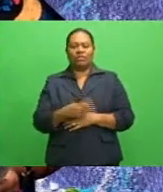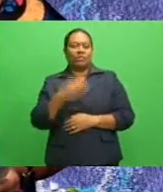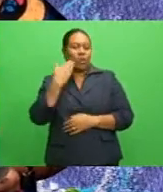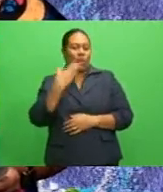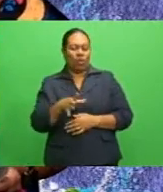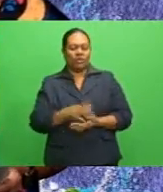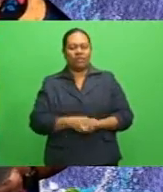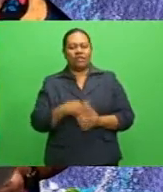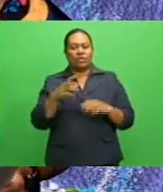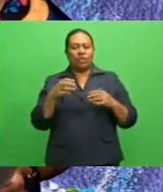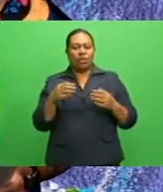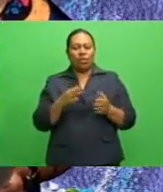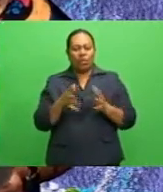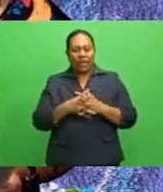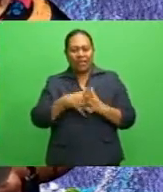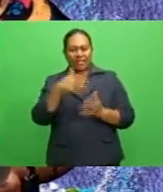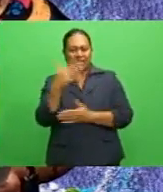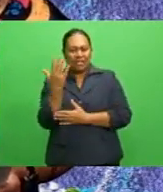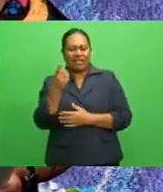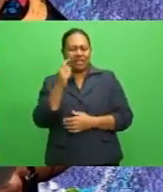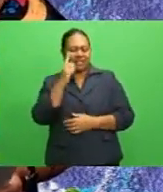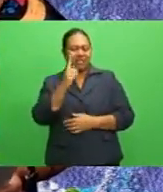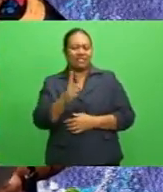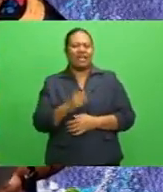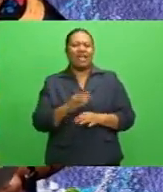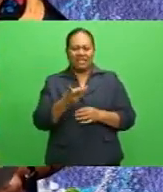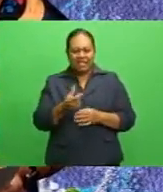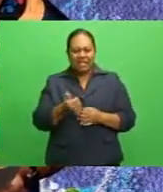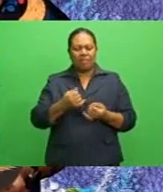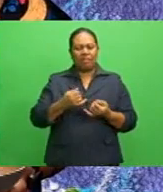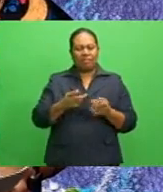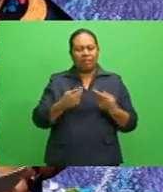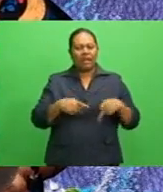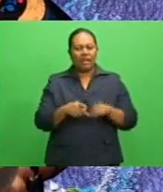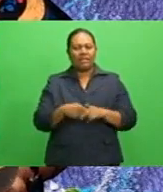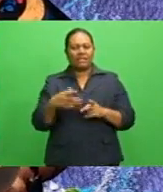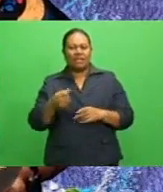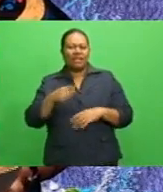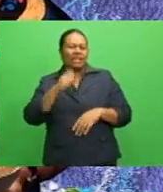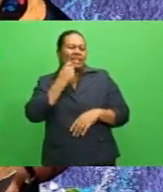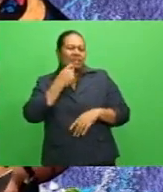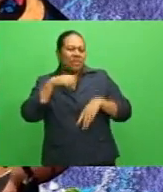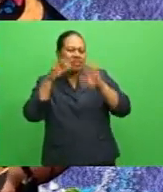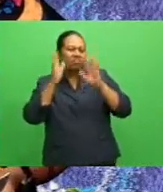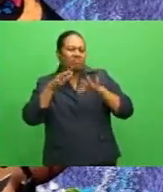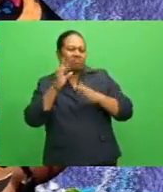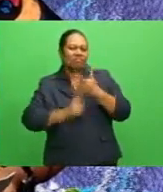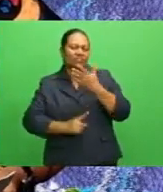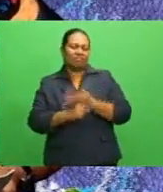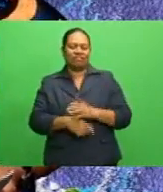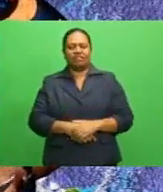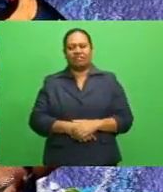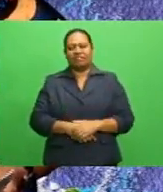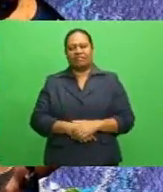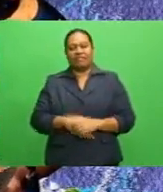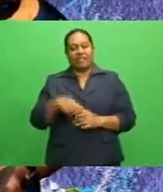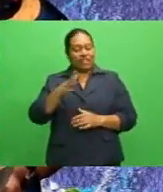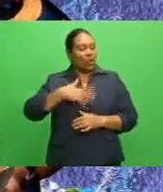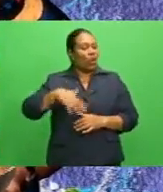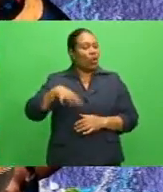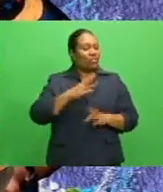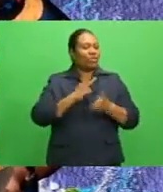on to Wednesday, cloud and breezes in some place may result in milder weather in the high teens. That's all the